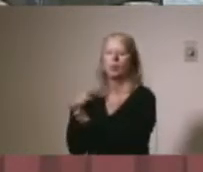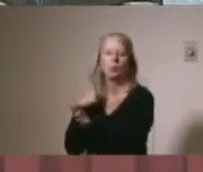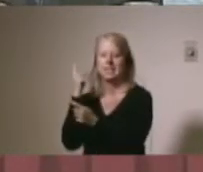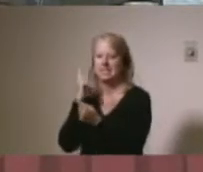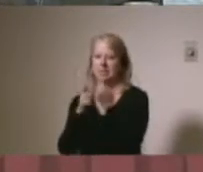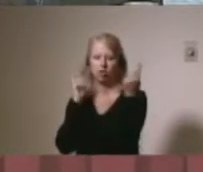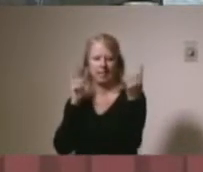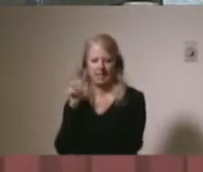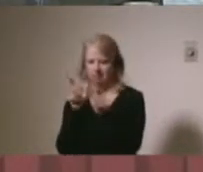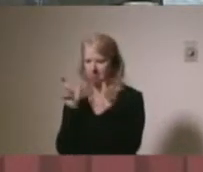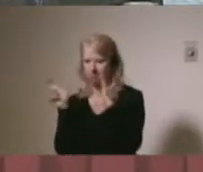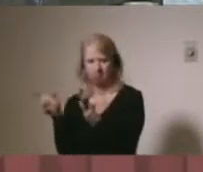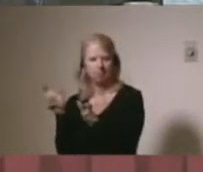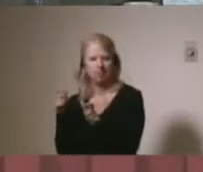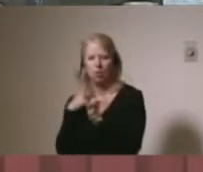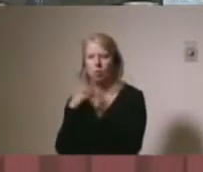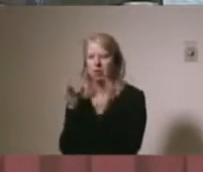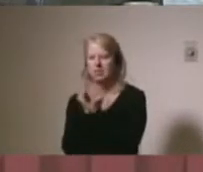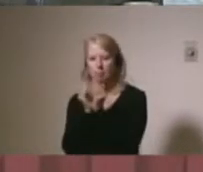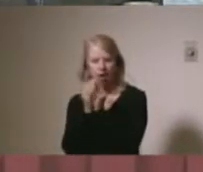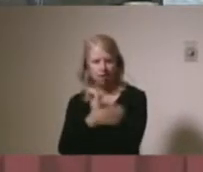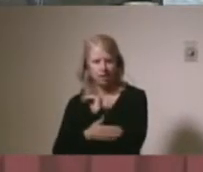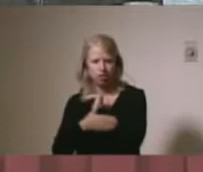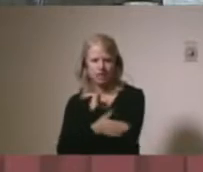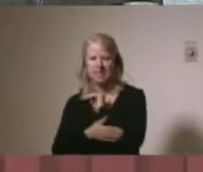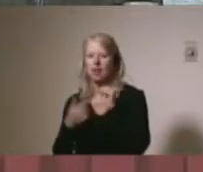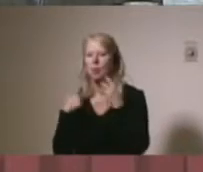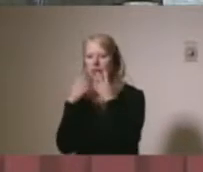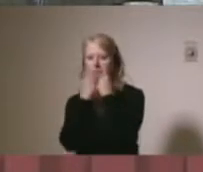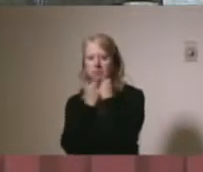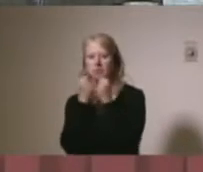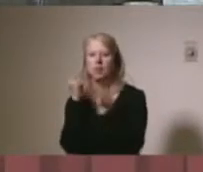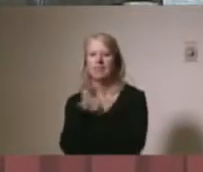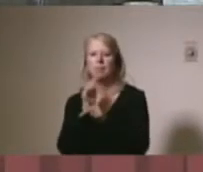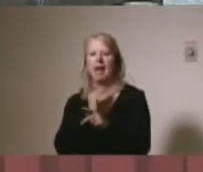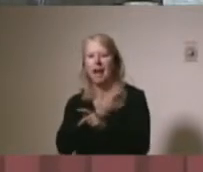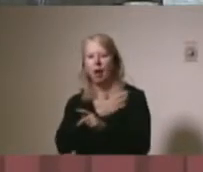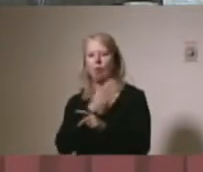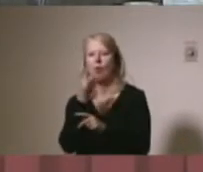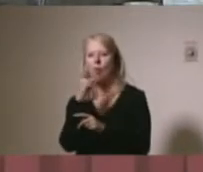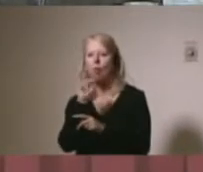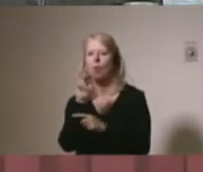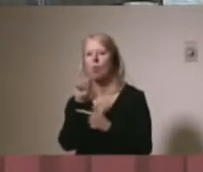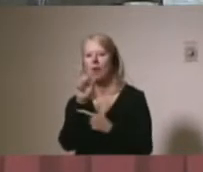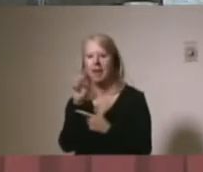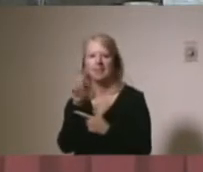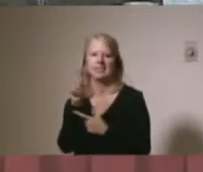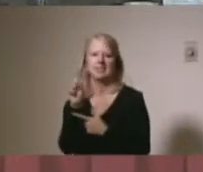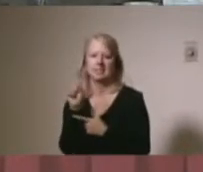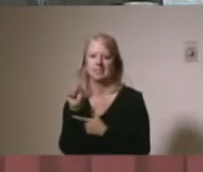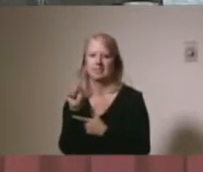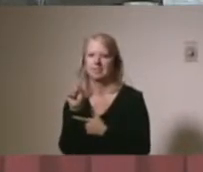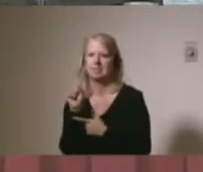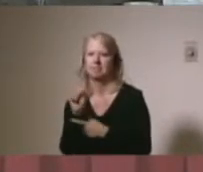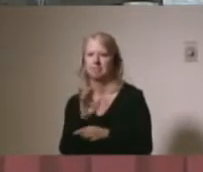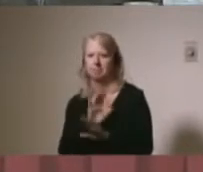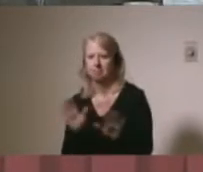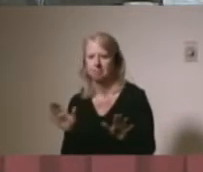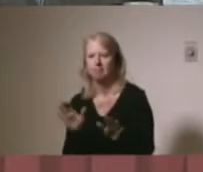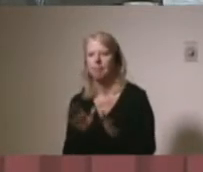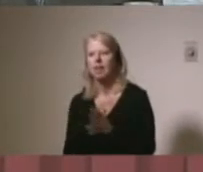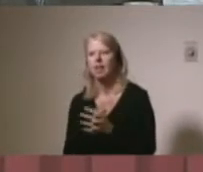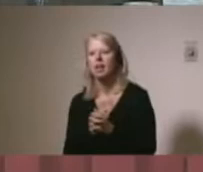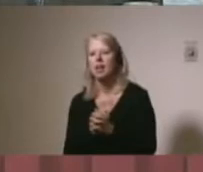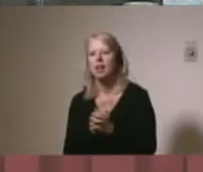disagree with that. We're a small country. We want to hang on to our assets, and we also,